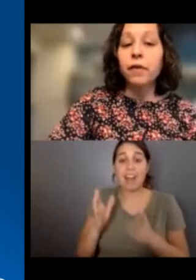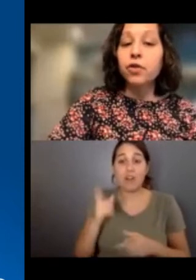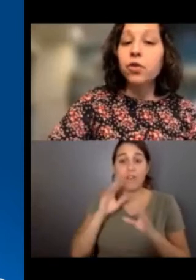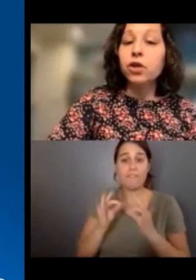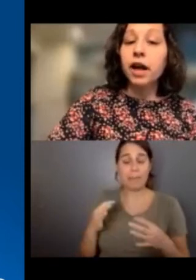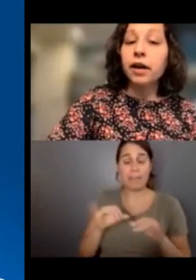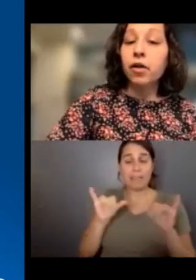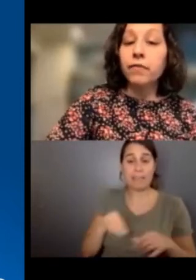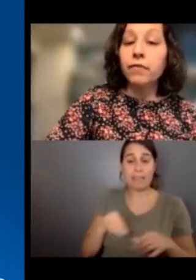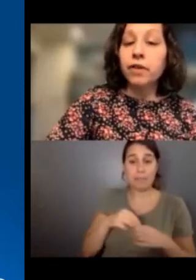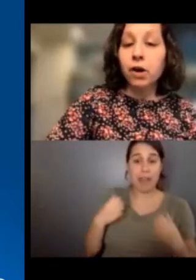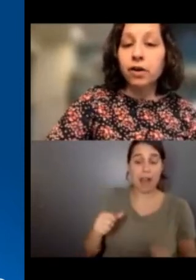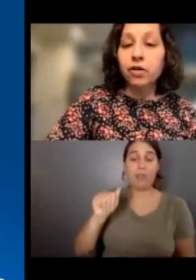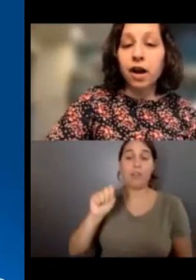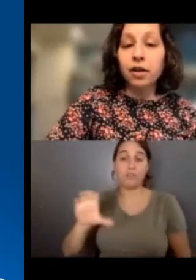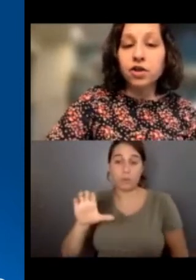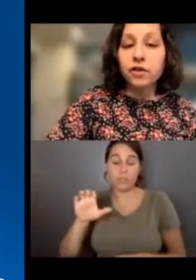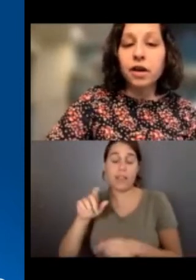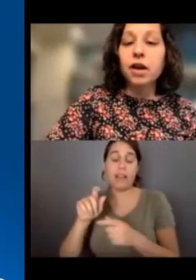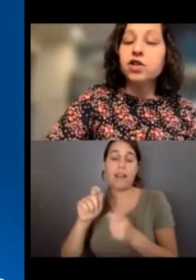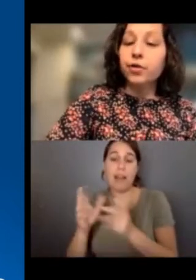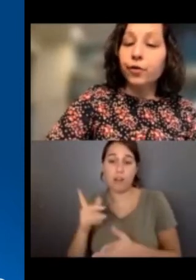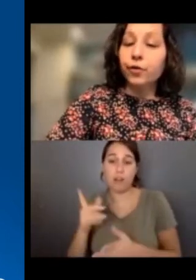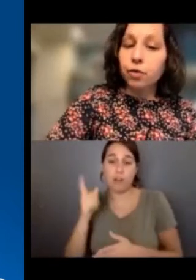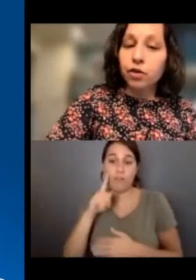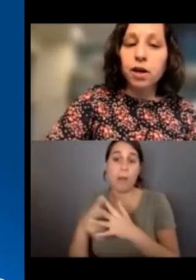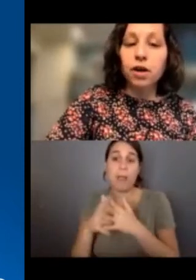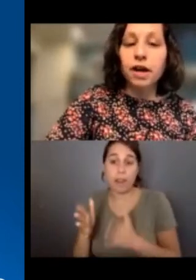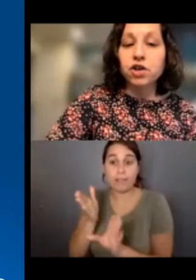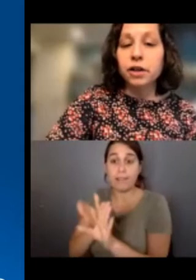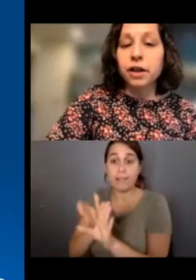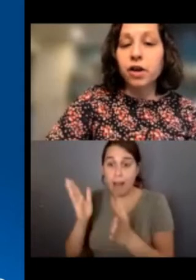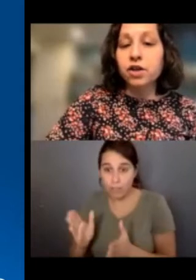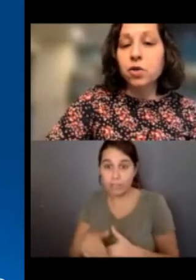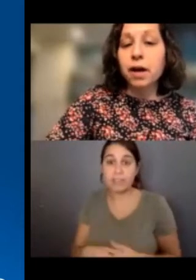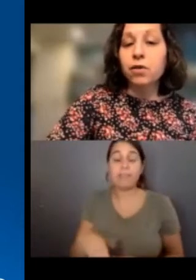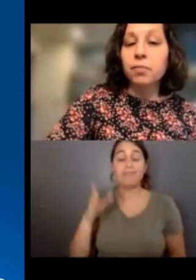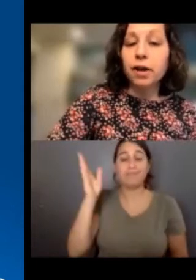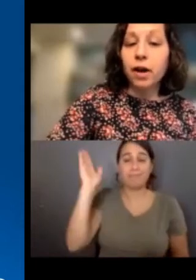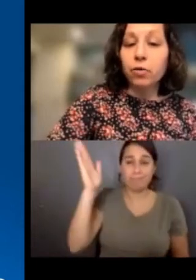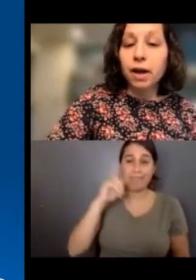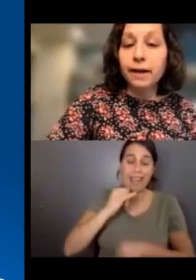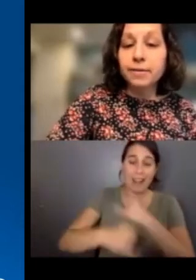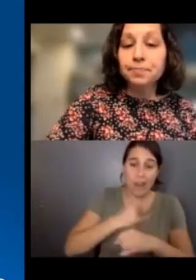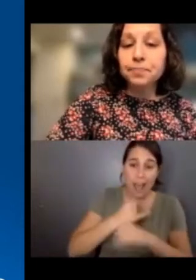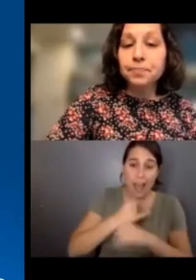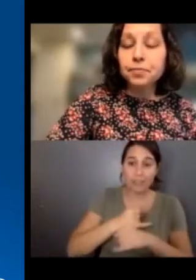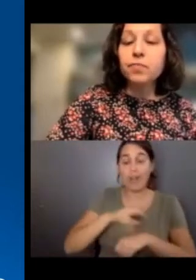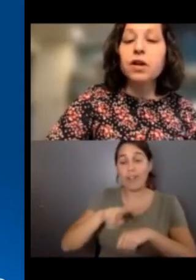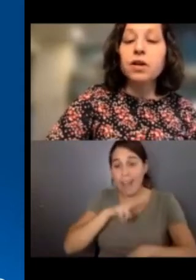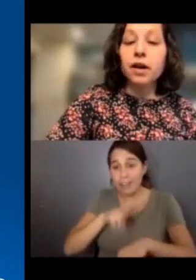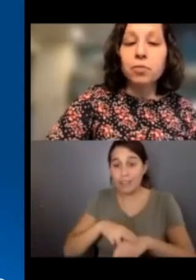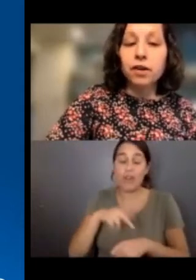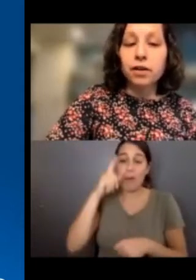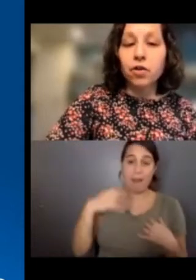and the associate editor of the American Psychologist. She's a frequent speaker at national and international medical and mental health meetings.